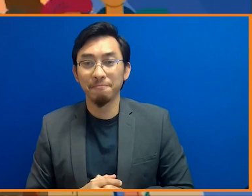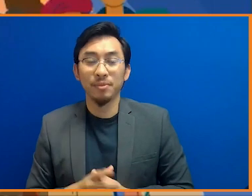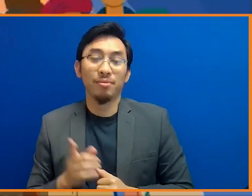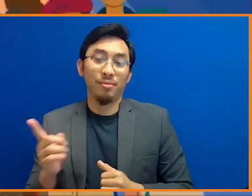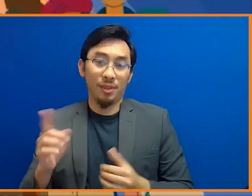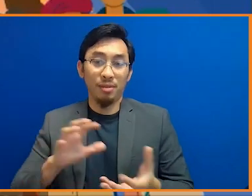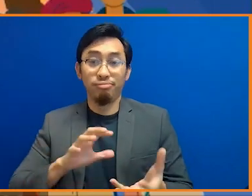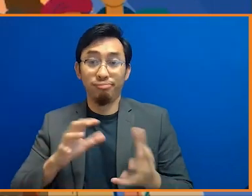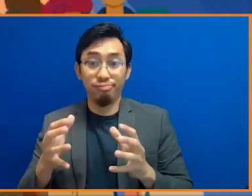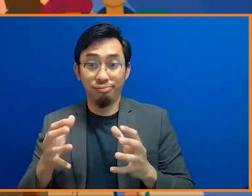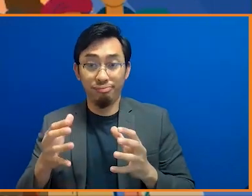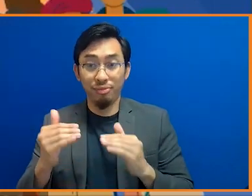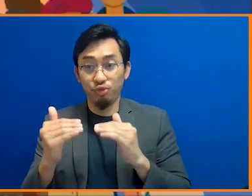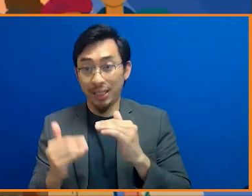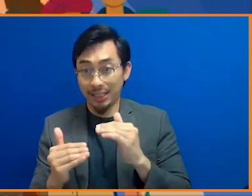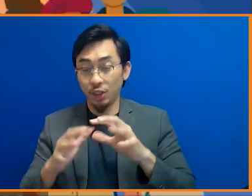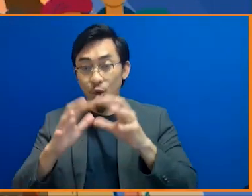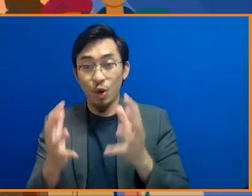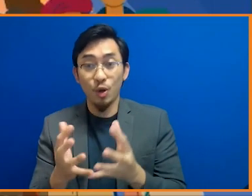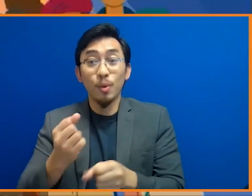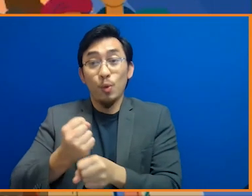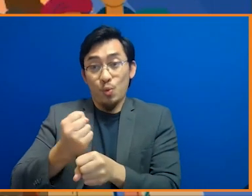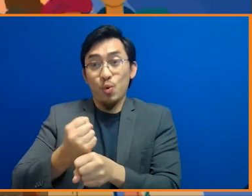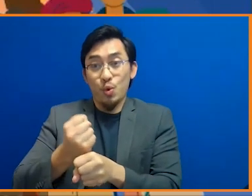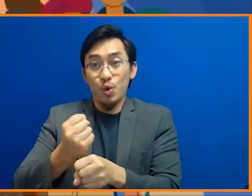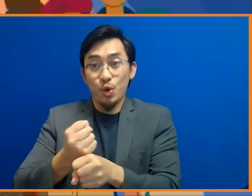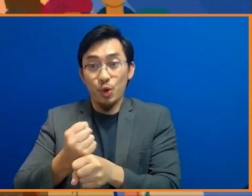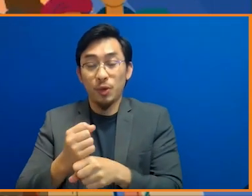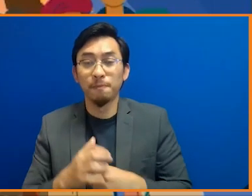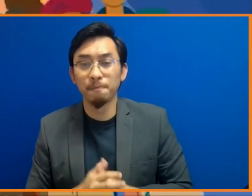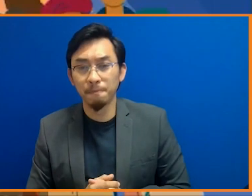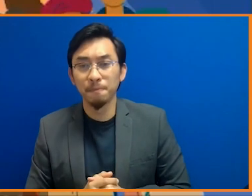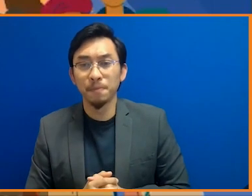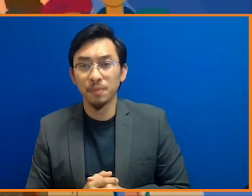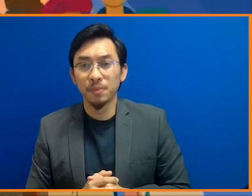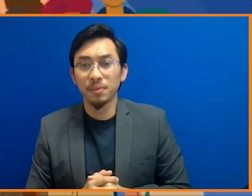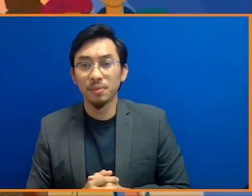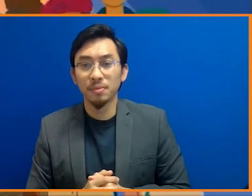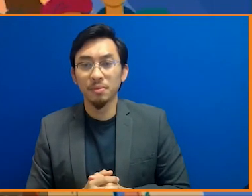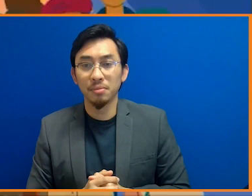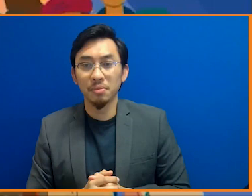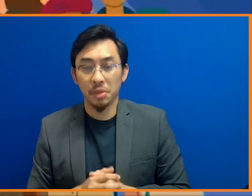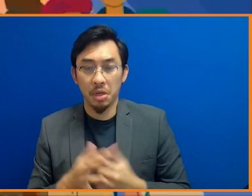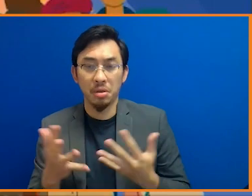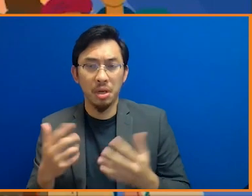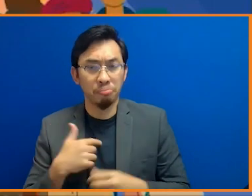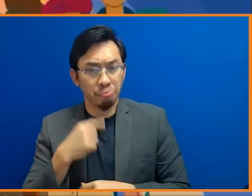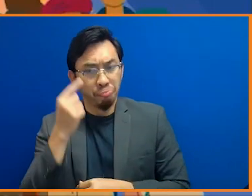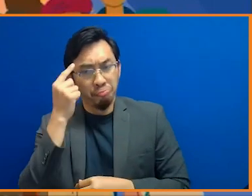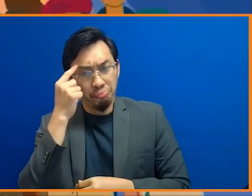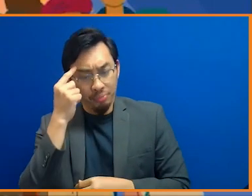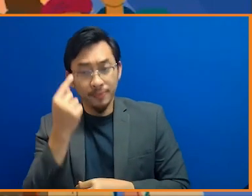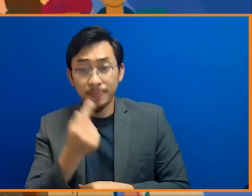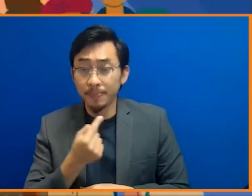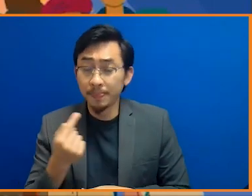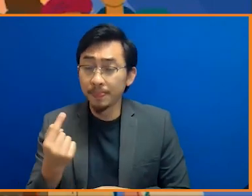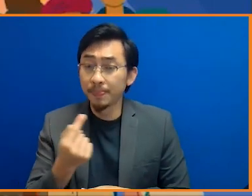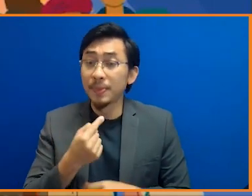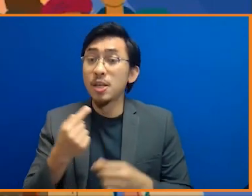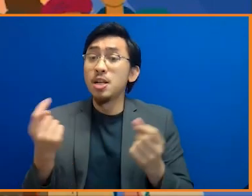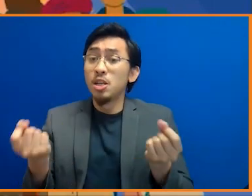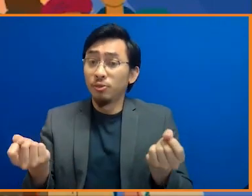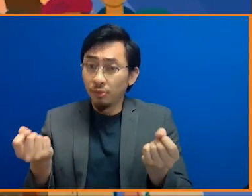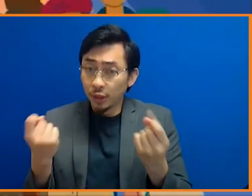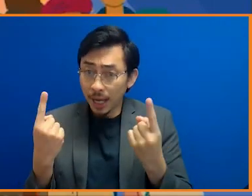one on disaster risk and global frameworks, um, s- we all of us,